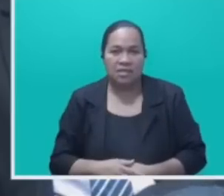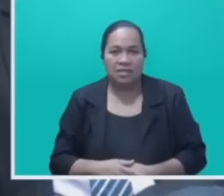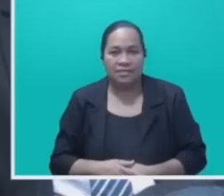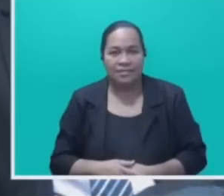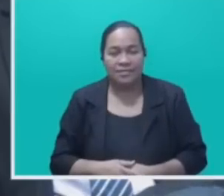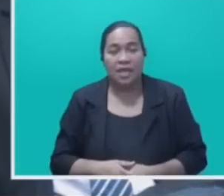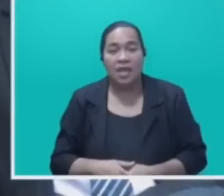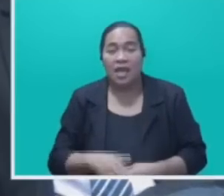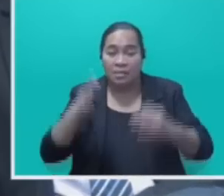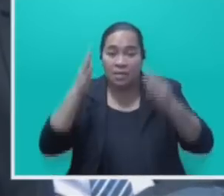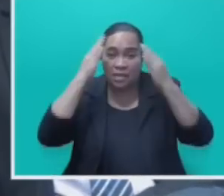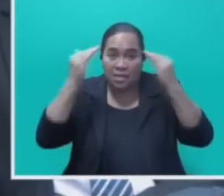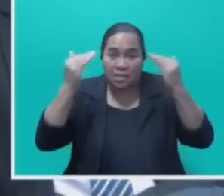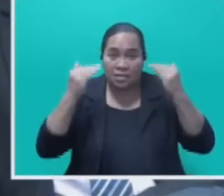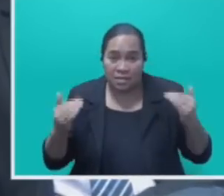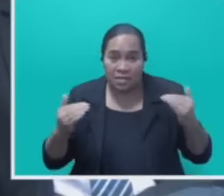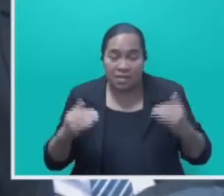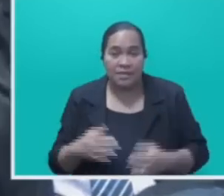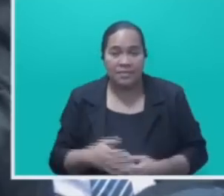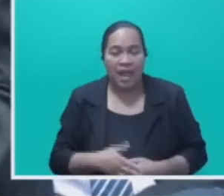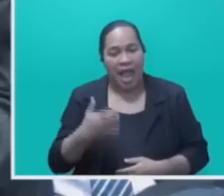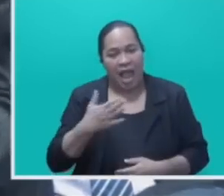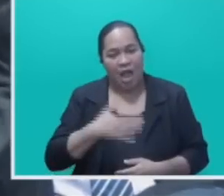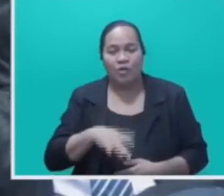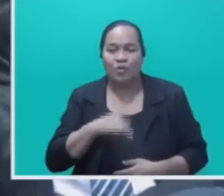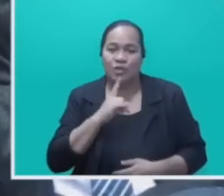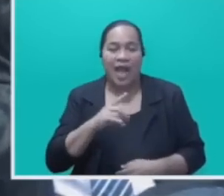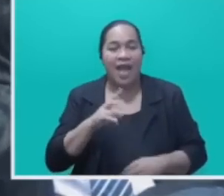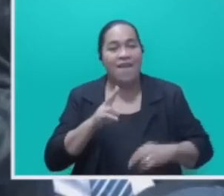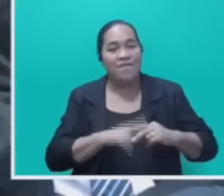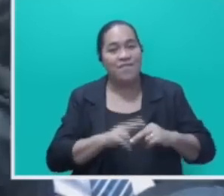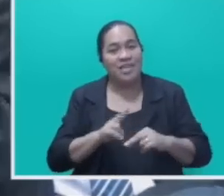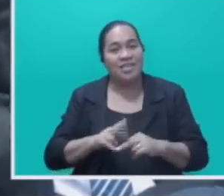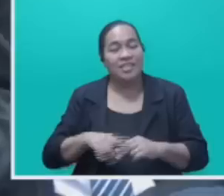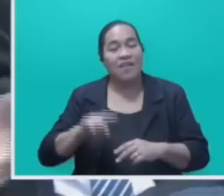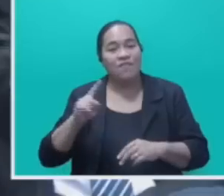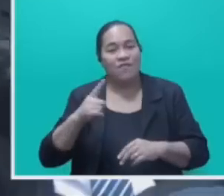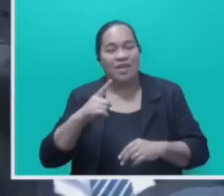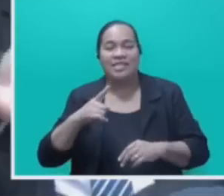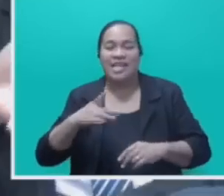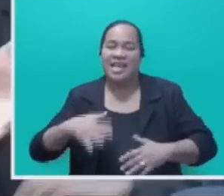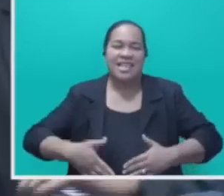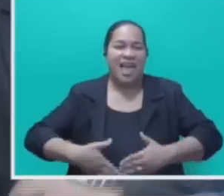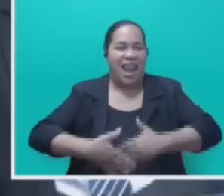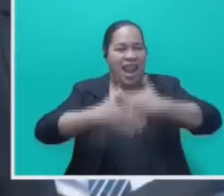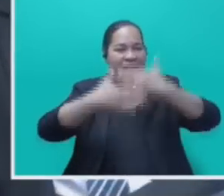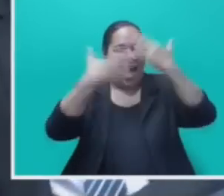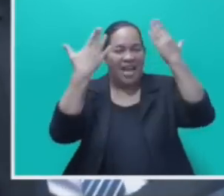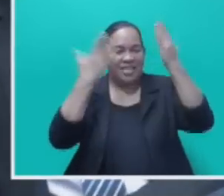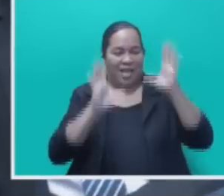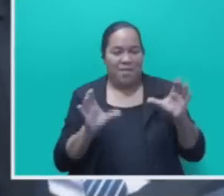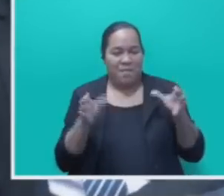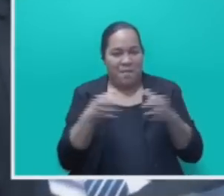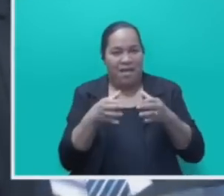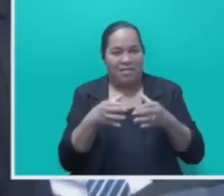Mr. Speaker, I want to say that Fiji First is the largest single political party in this parliament.